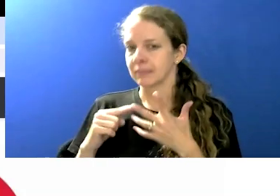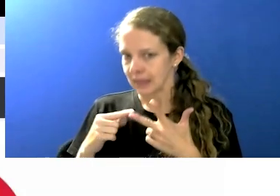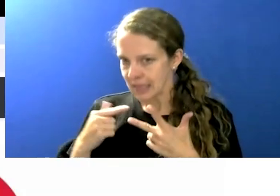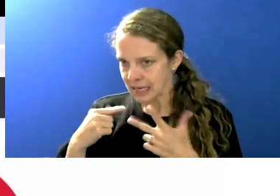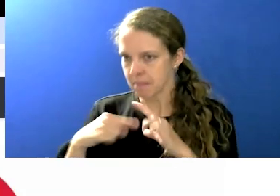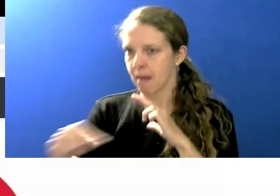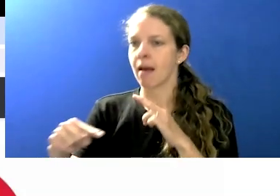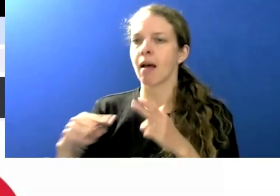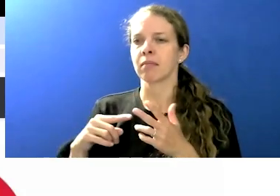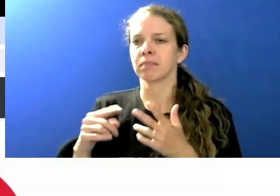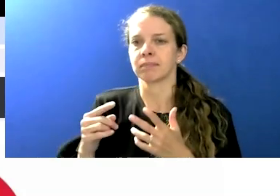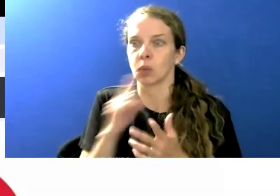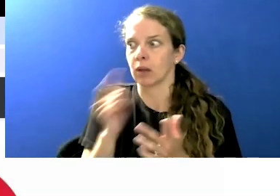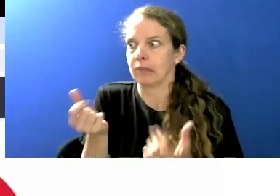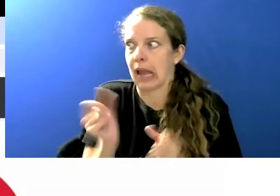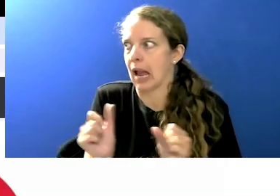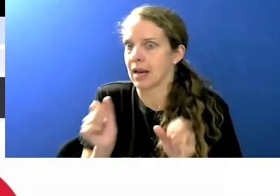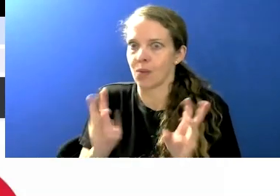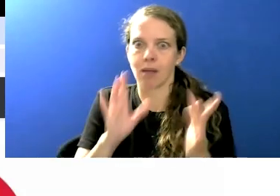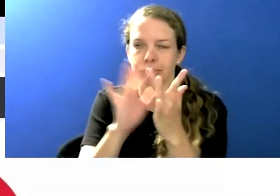email, in any way possible that we can.